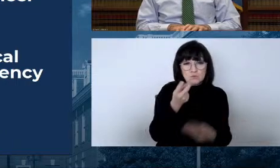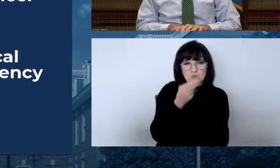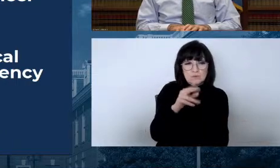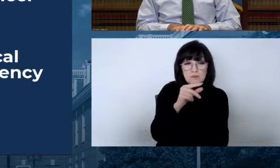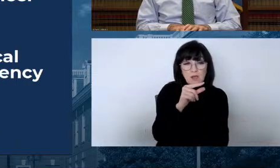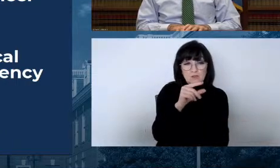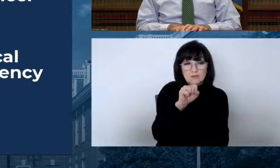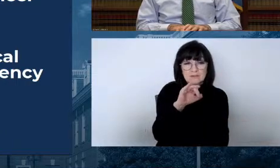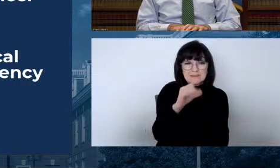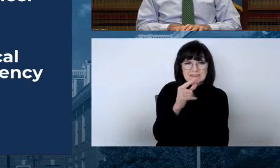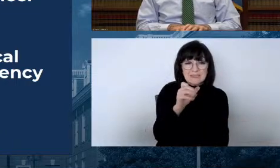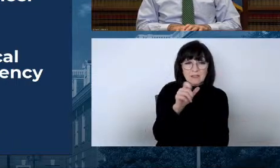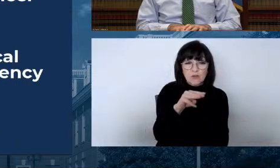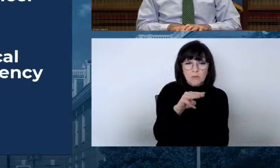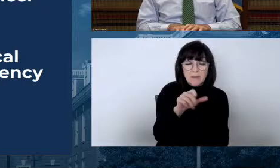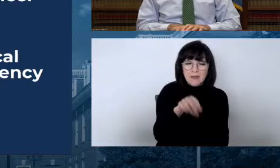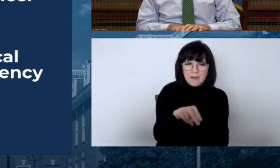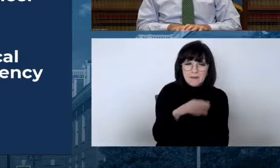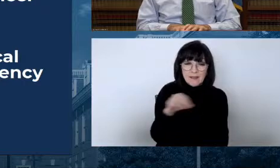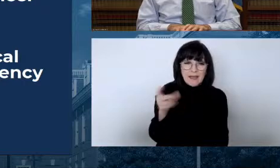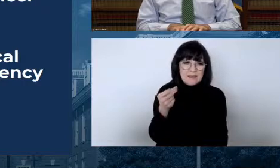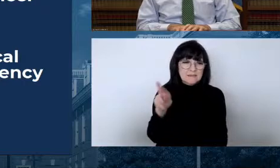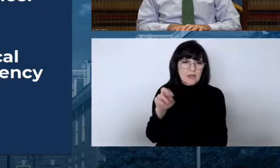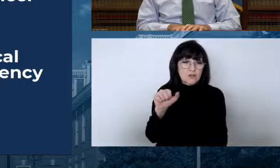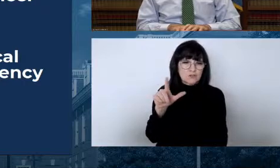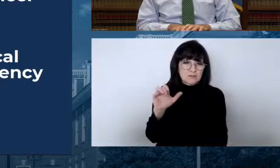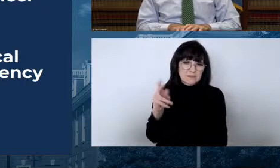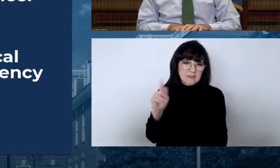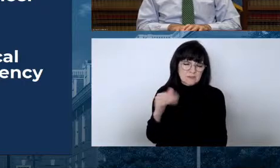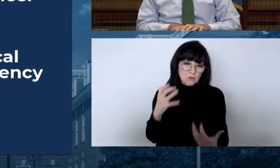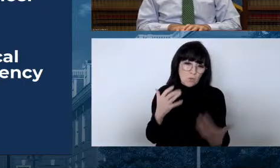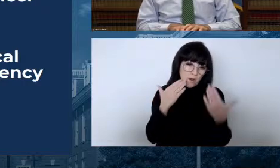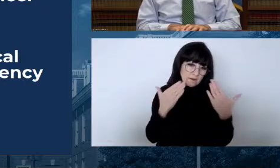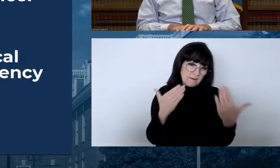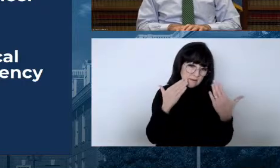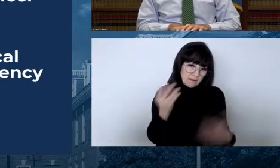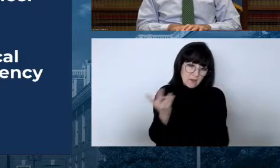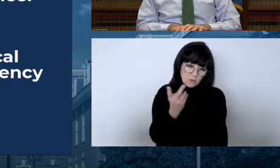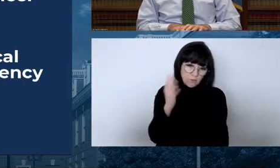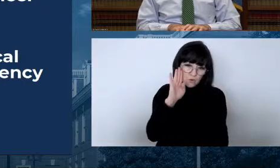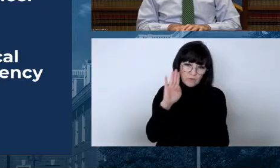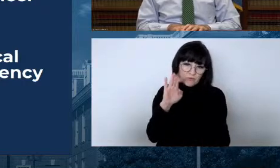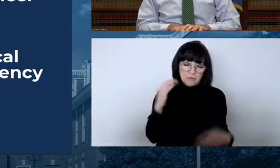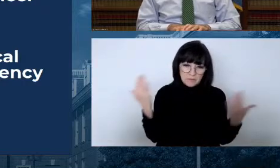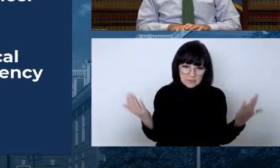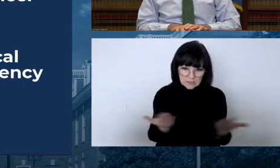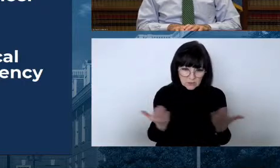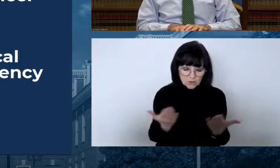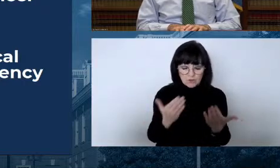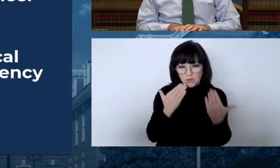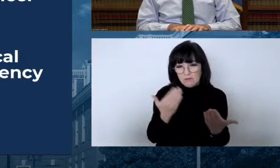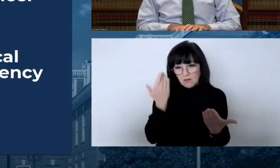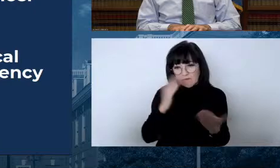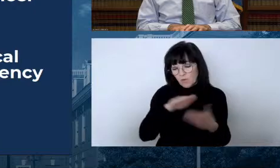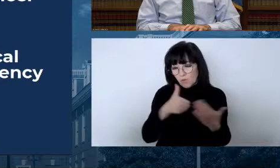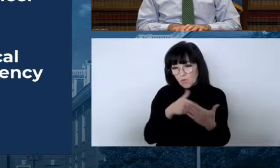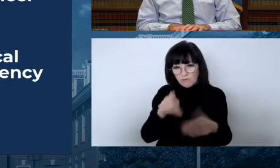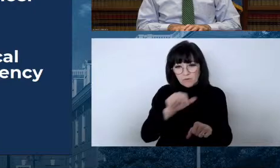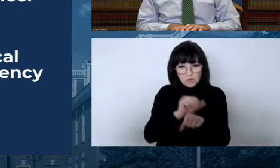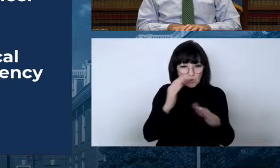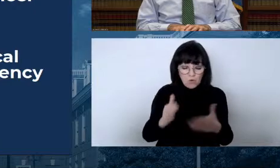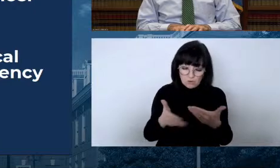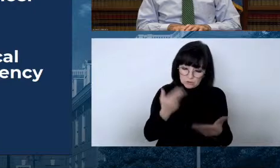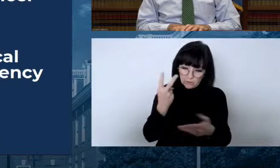hospital facilities. We want to thank them for coming today. Thank all their workers that have been on the front lines now for almost 2